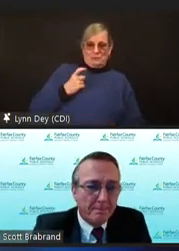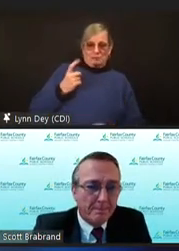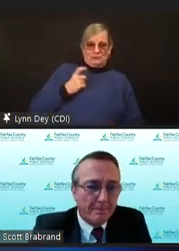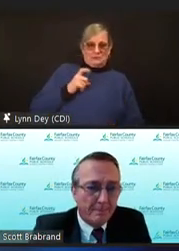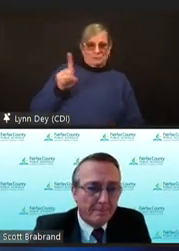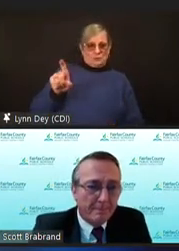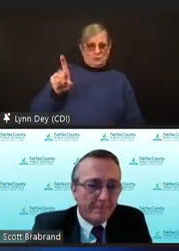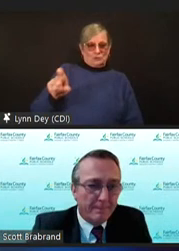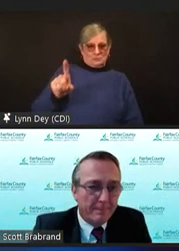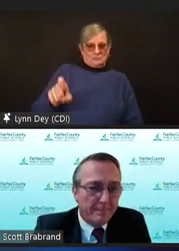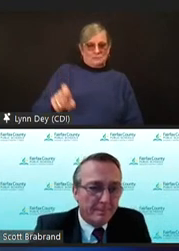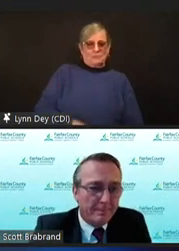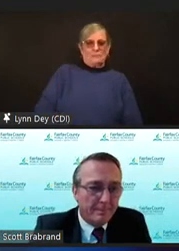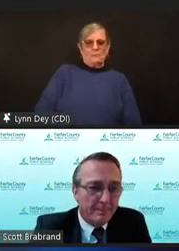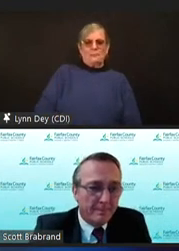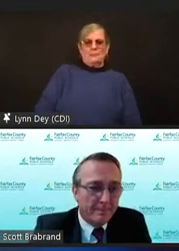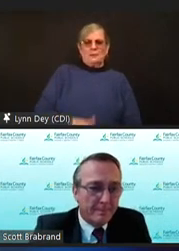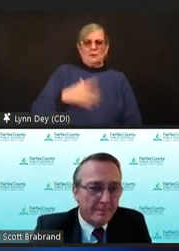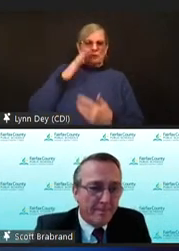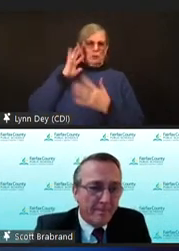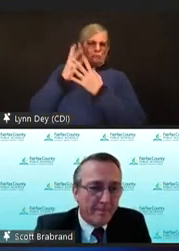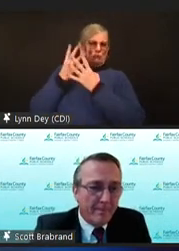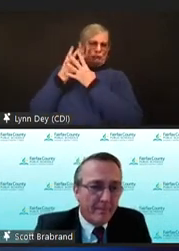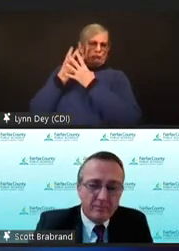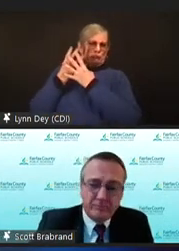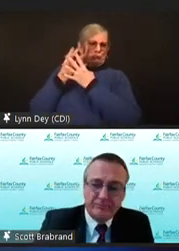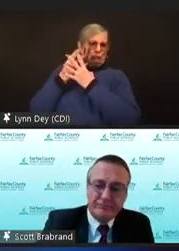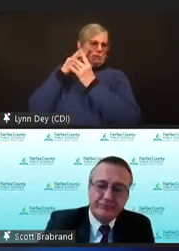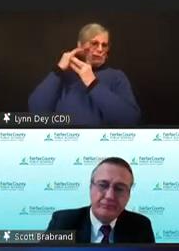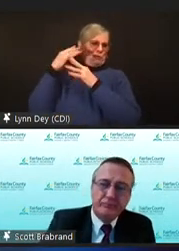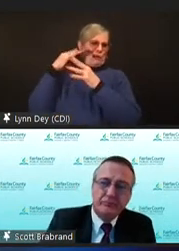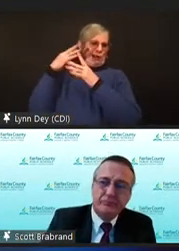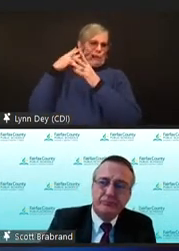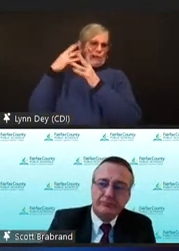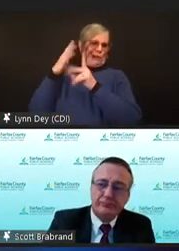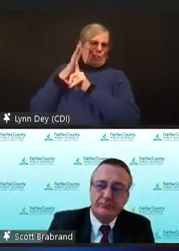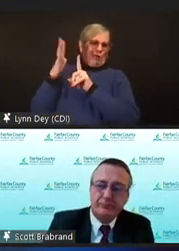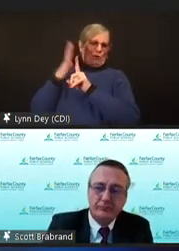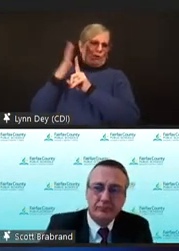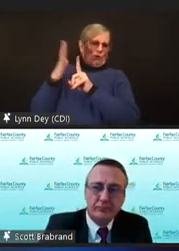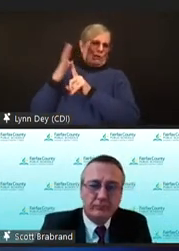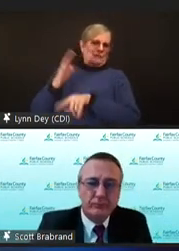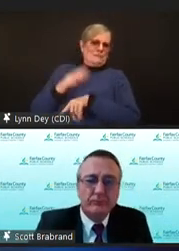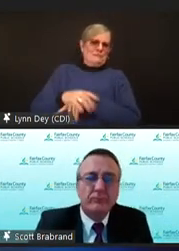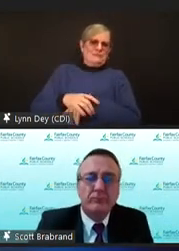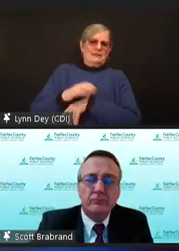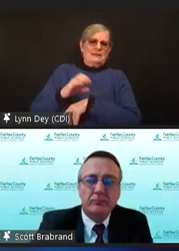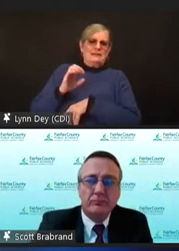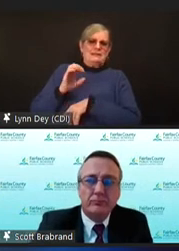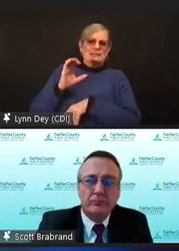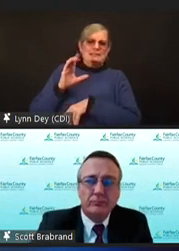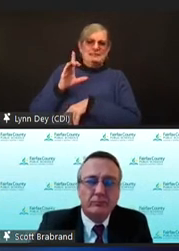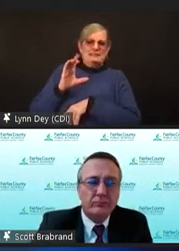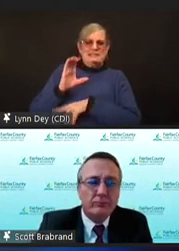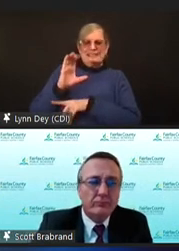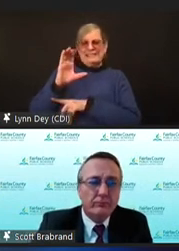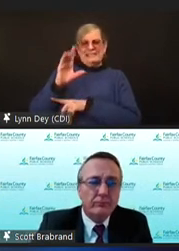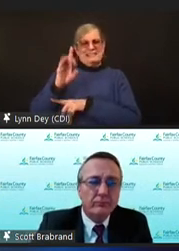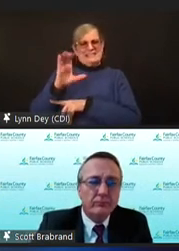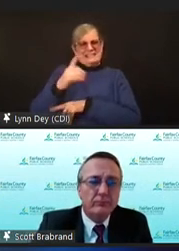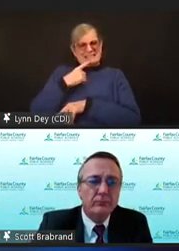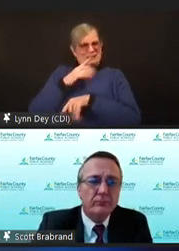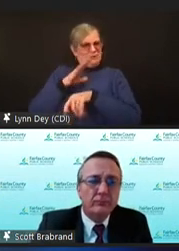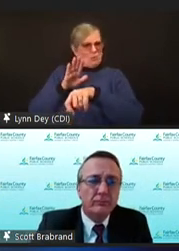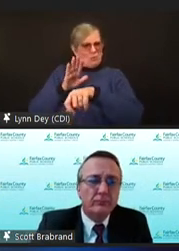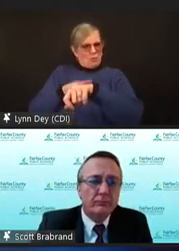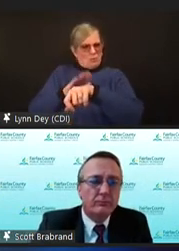Given that the CDC recently said that cloth masks are not effective, how do you plan to follow